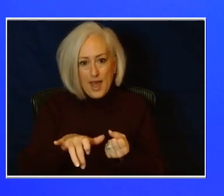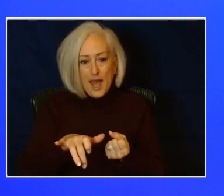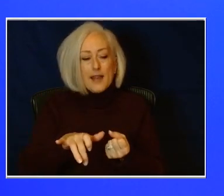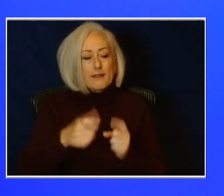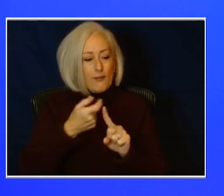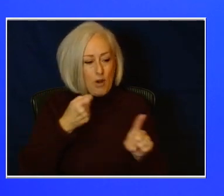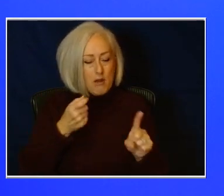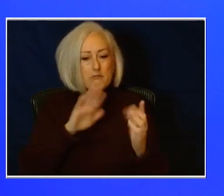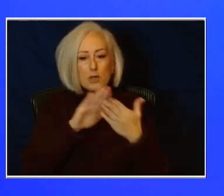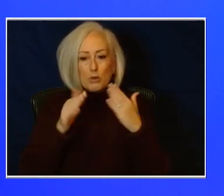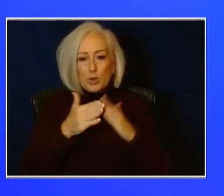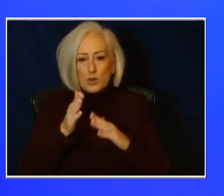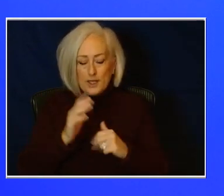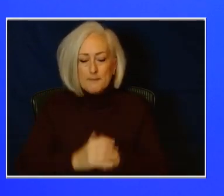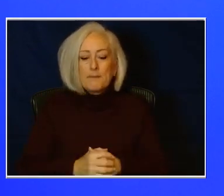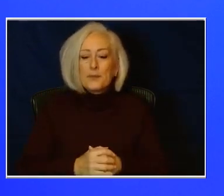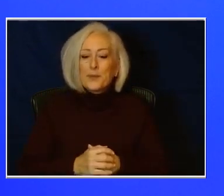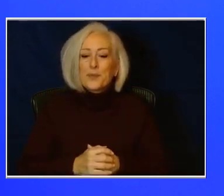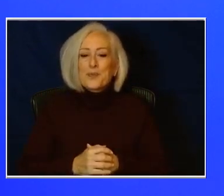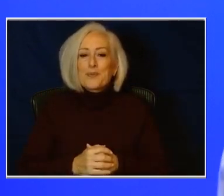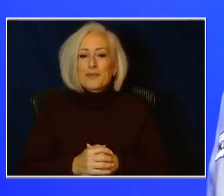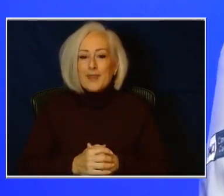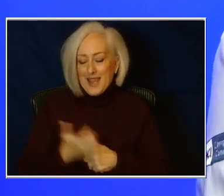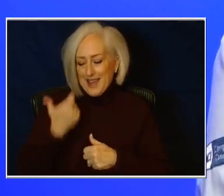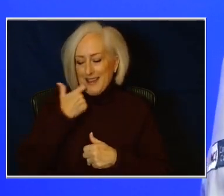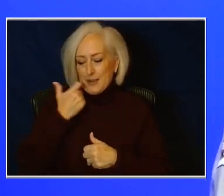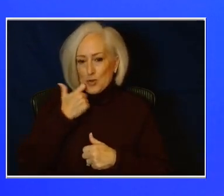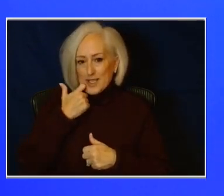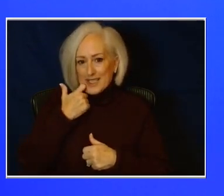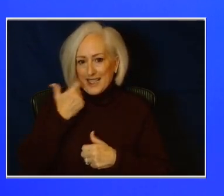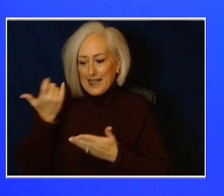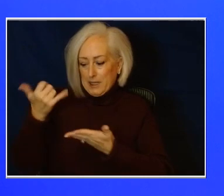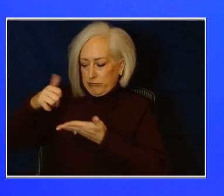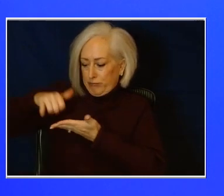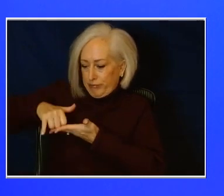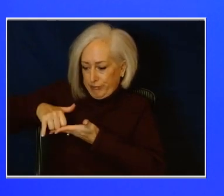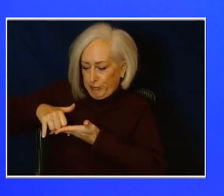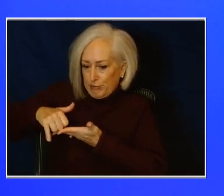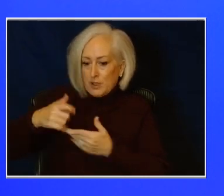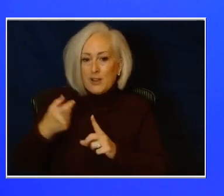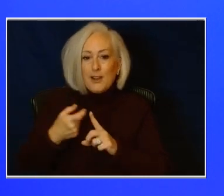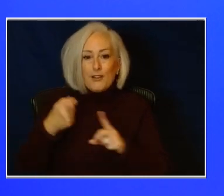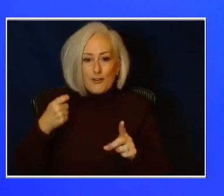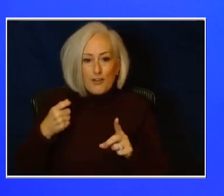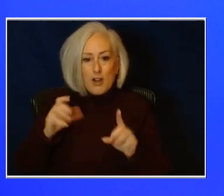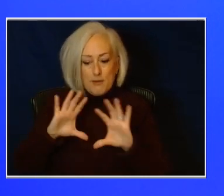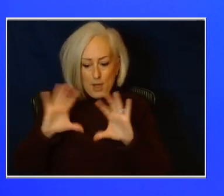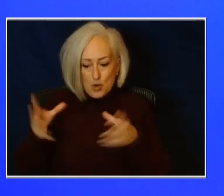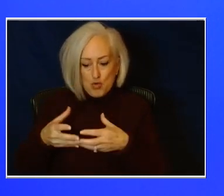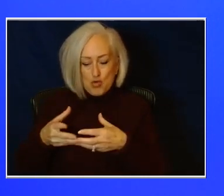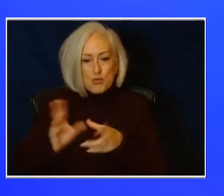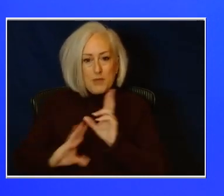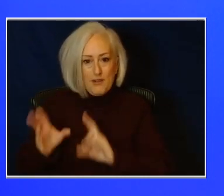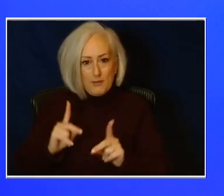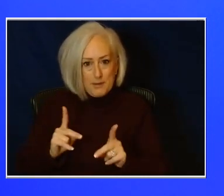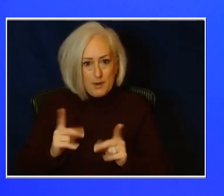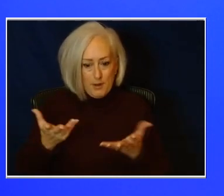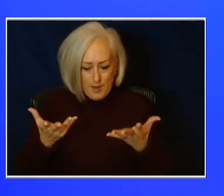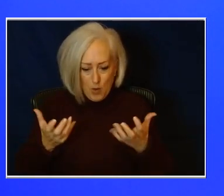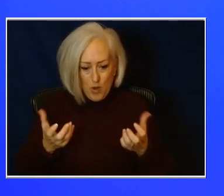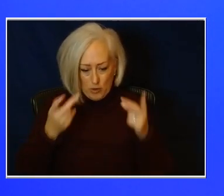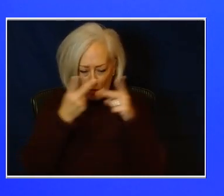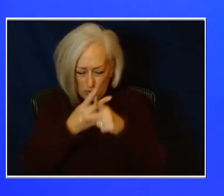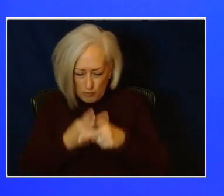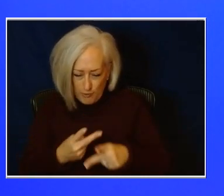and I just got off a call 20 minutes ago with a group that's trying to figure all this out. So I